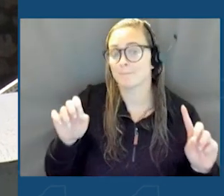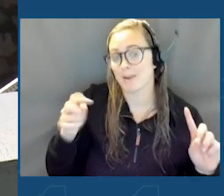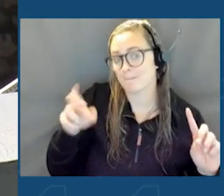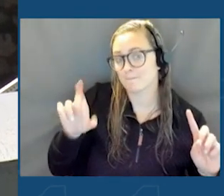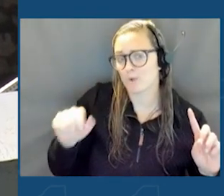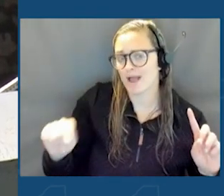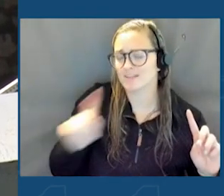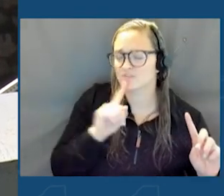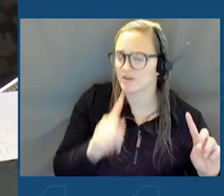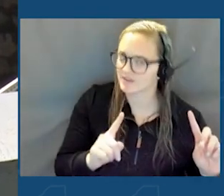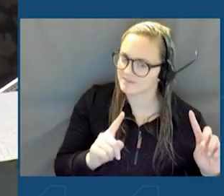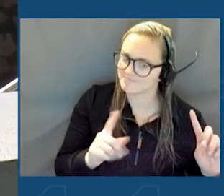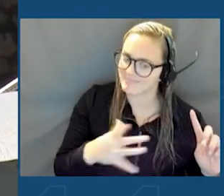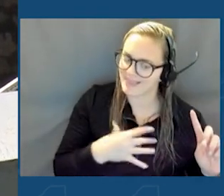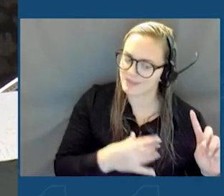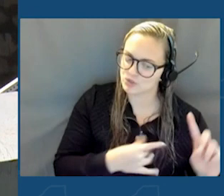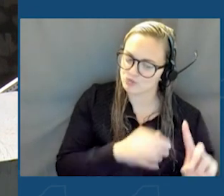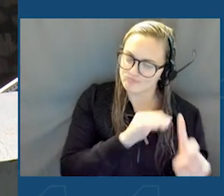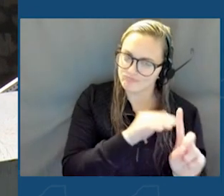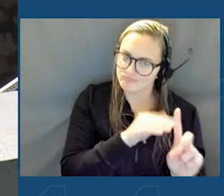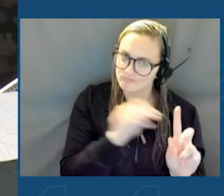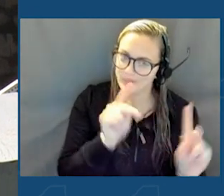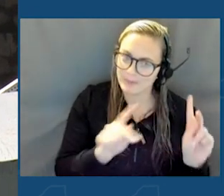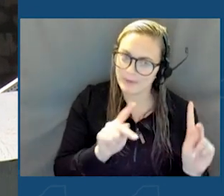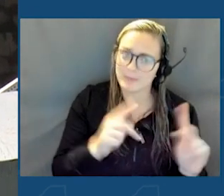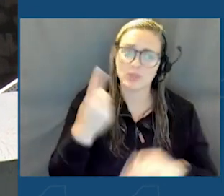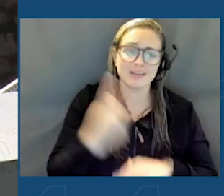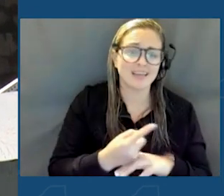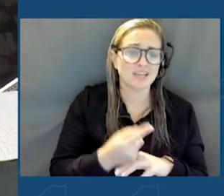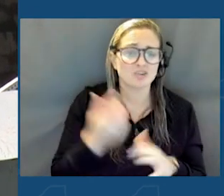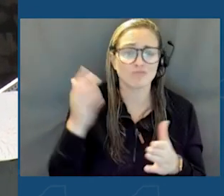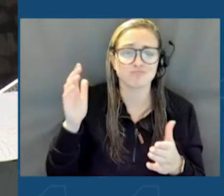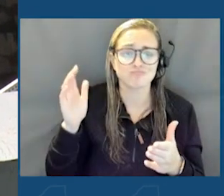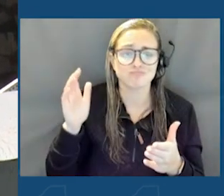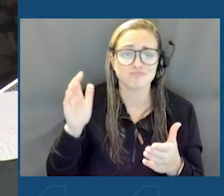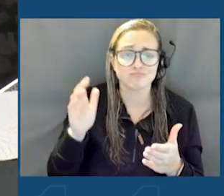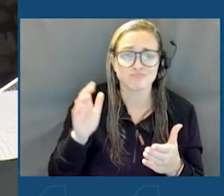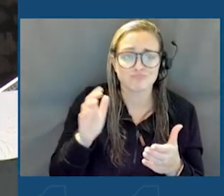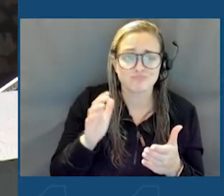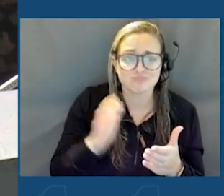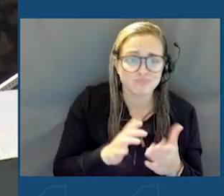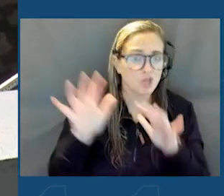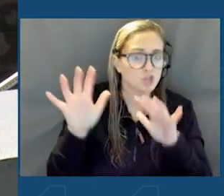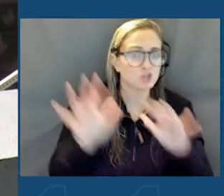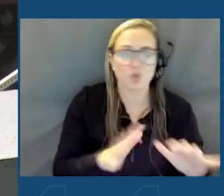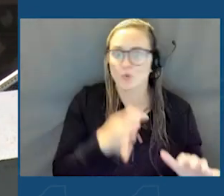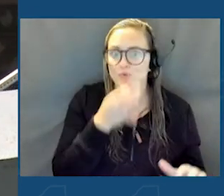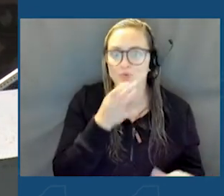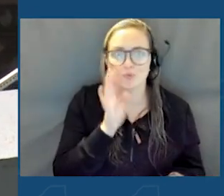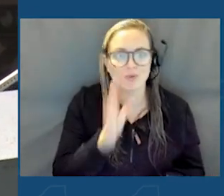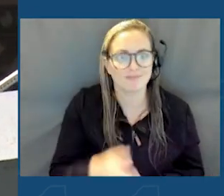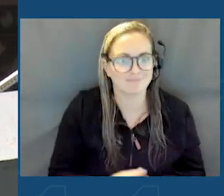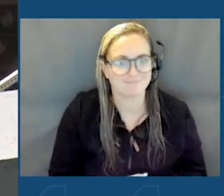of reminding people, the days are already getting shorter and we're going to have the snow flying soon.